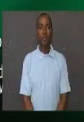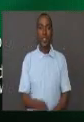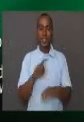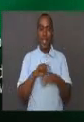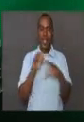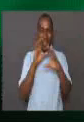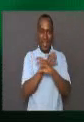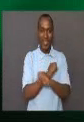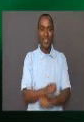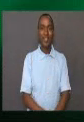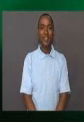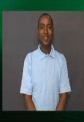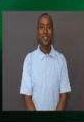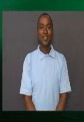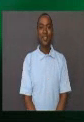Time's up.